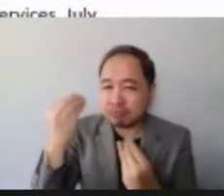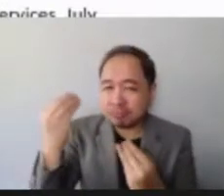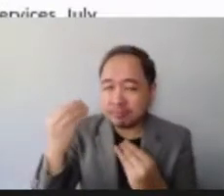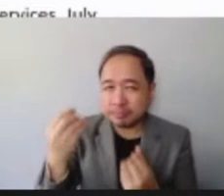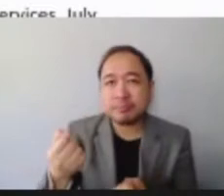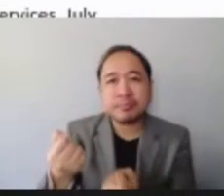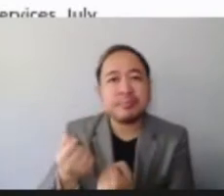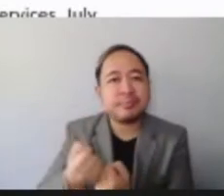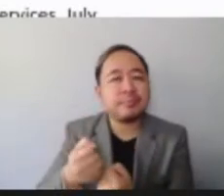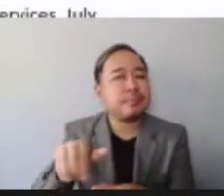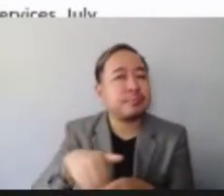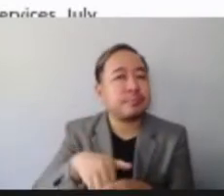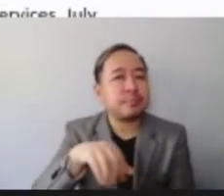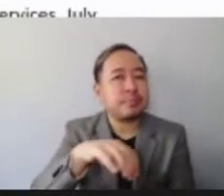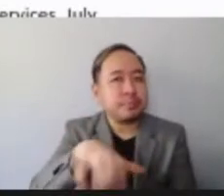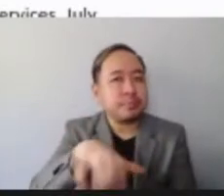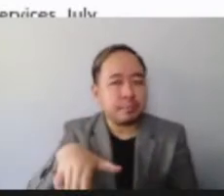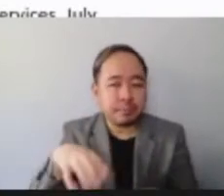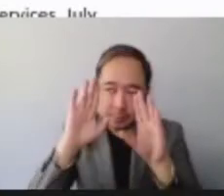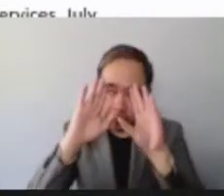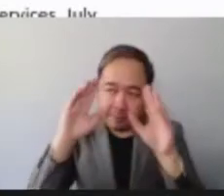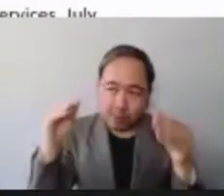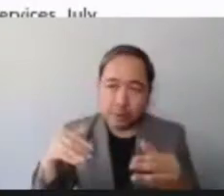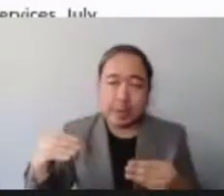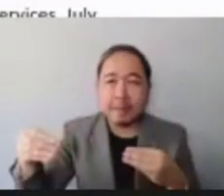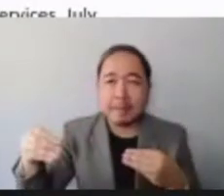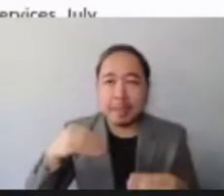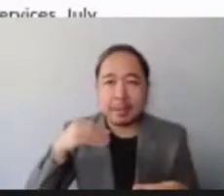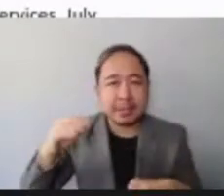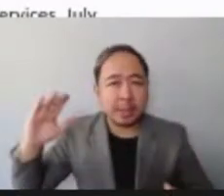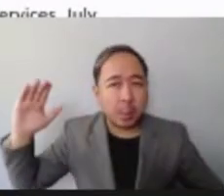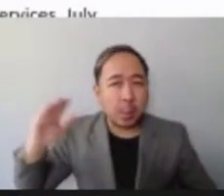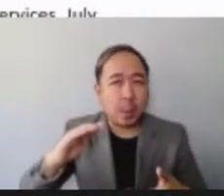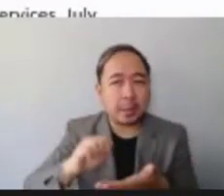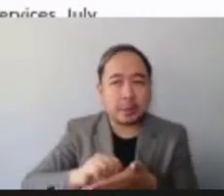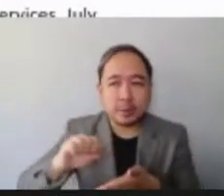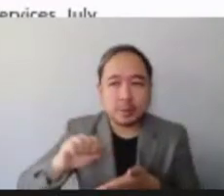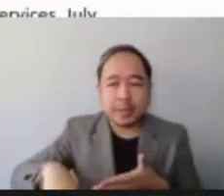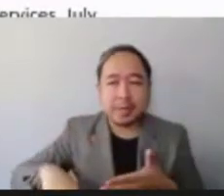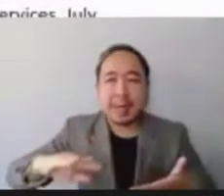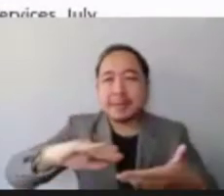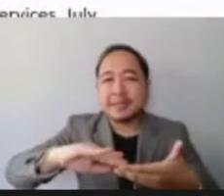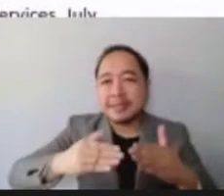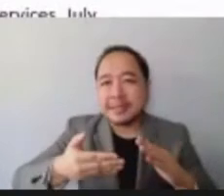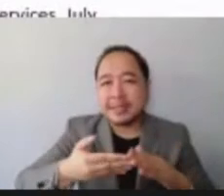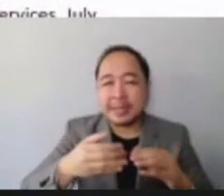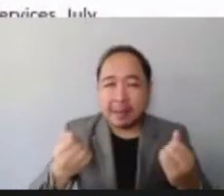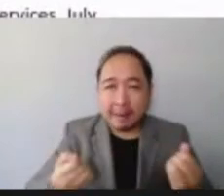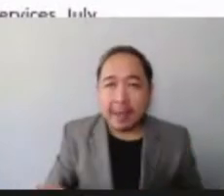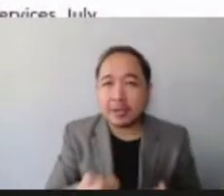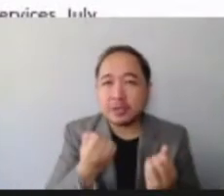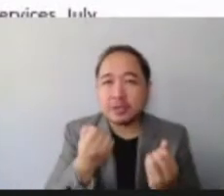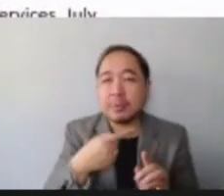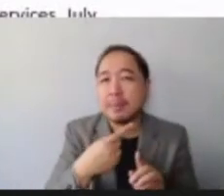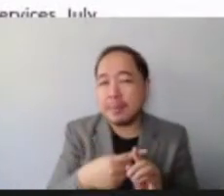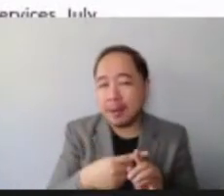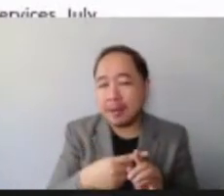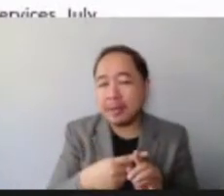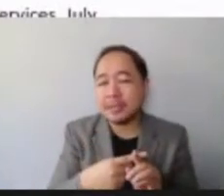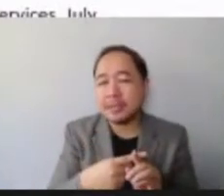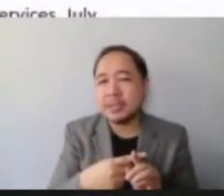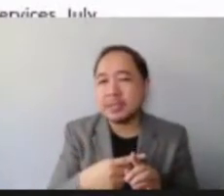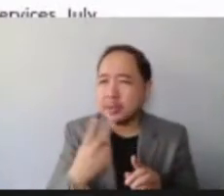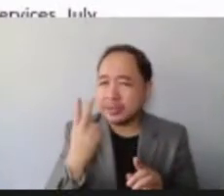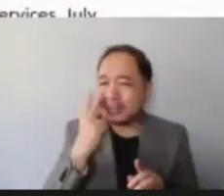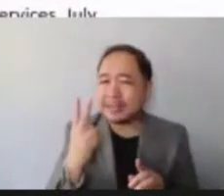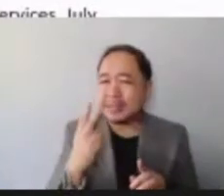member States including on plastic waste City climate action and climate smart mechanization and also the sole initiative